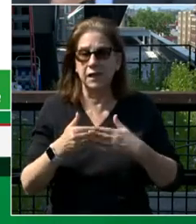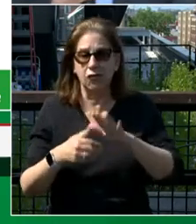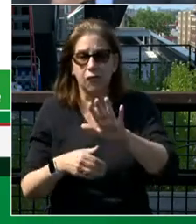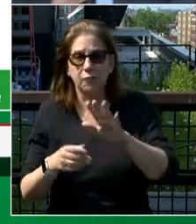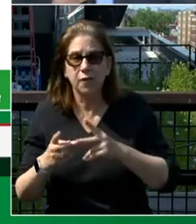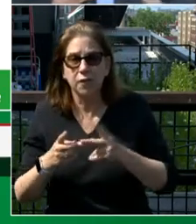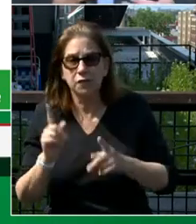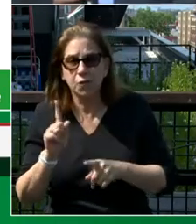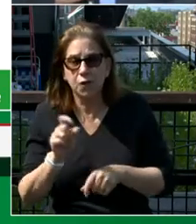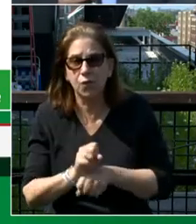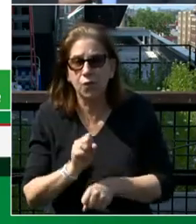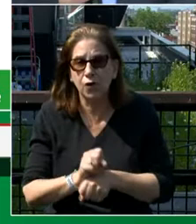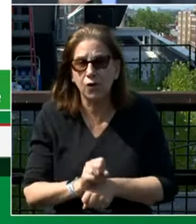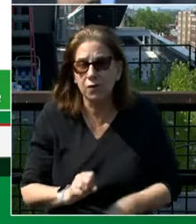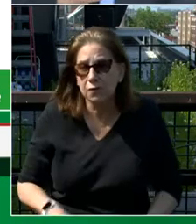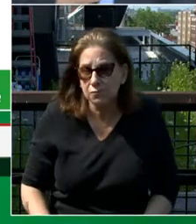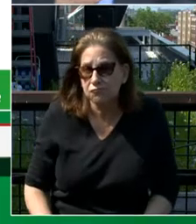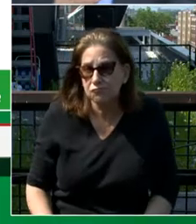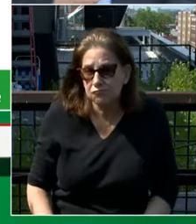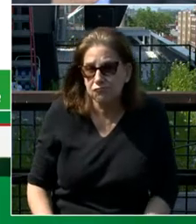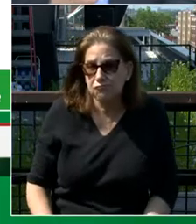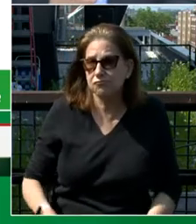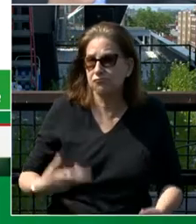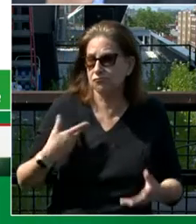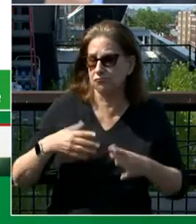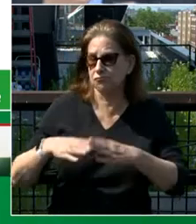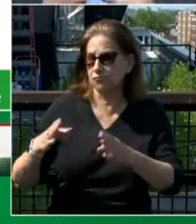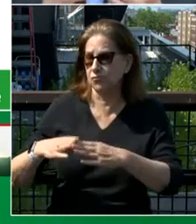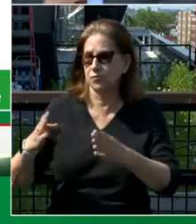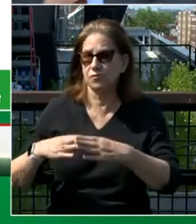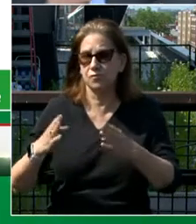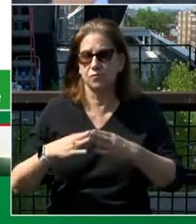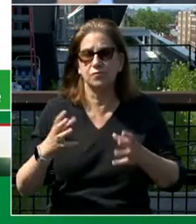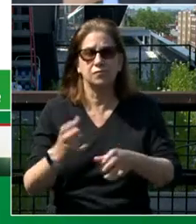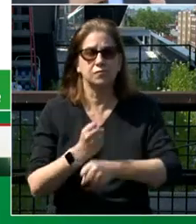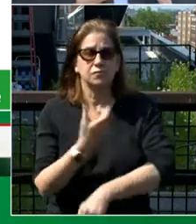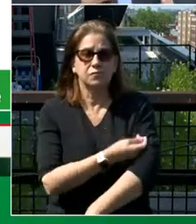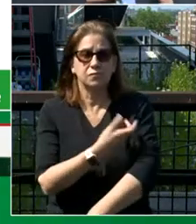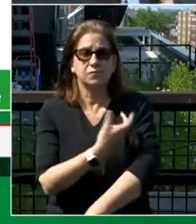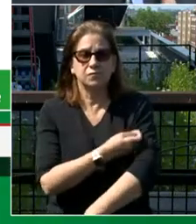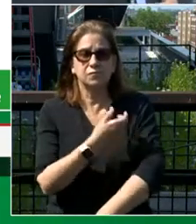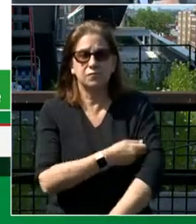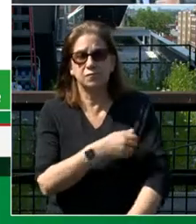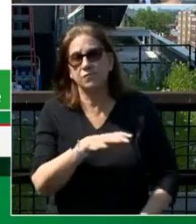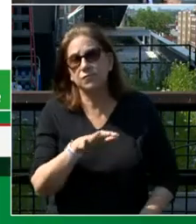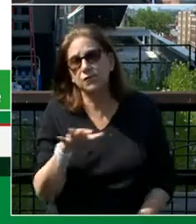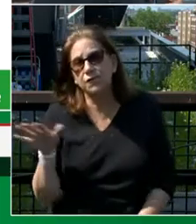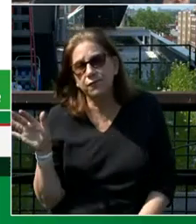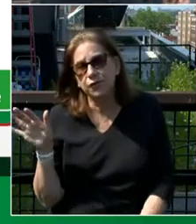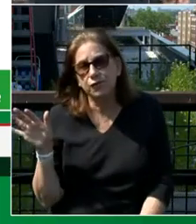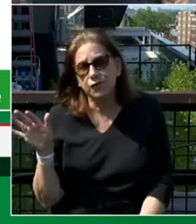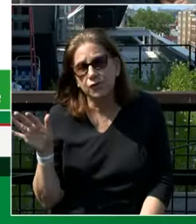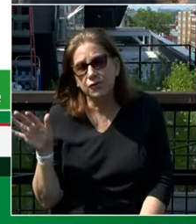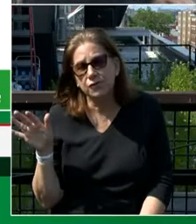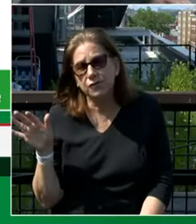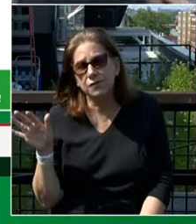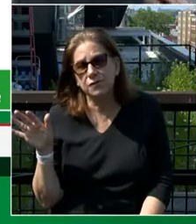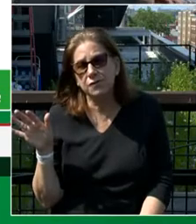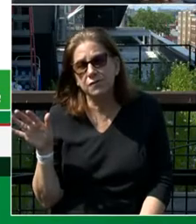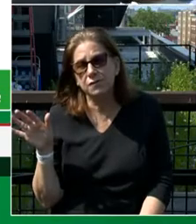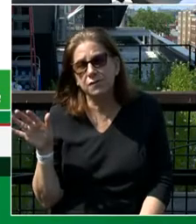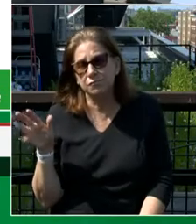can broaden it now as we get further into the vaccination process. So with that, I want to bring in our first panel, including my